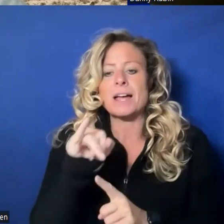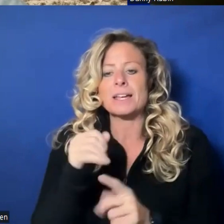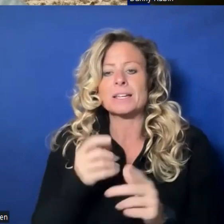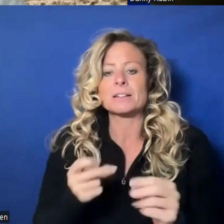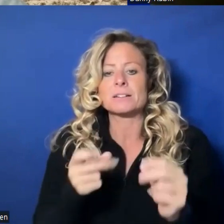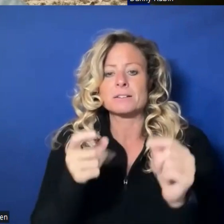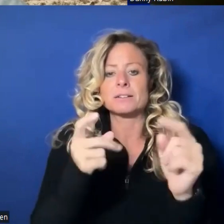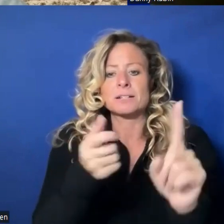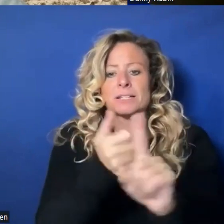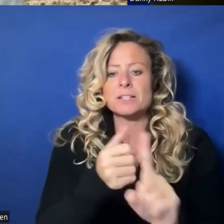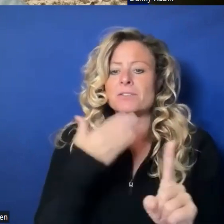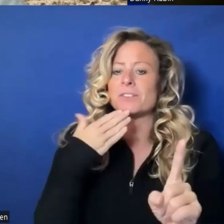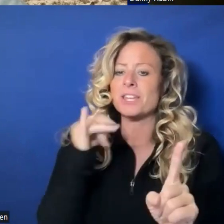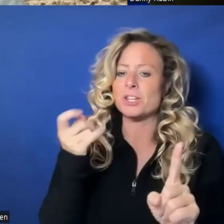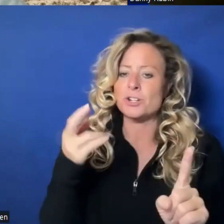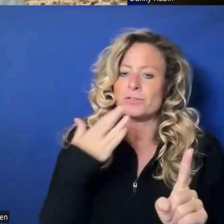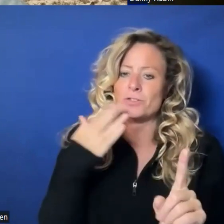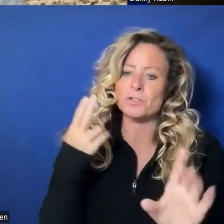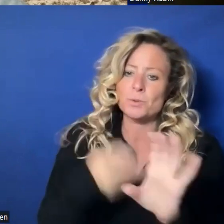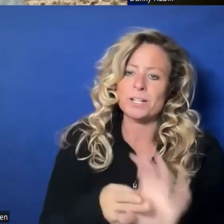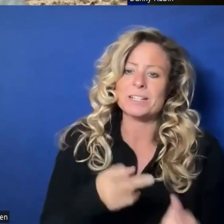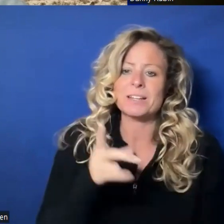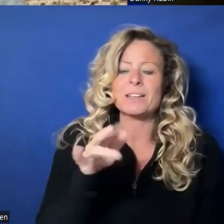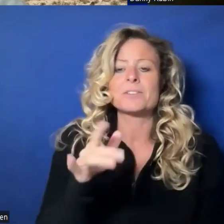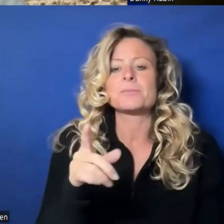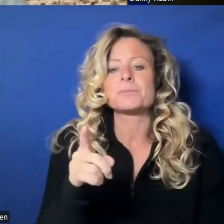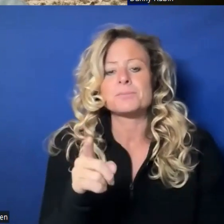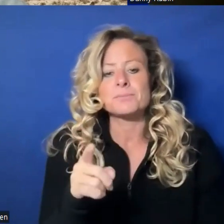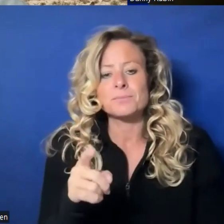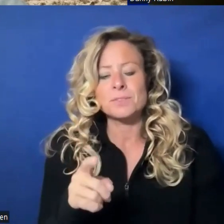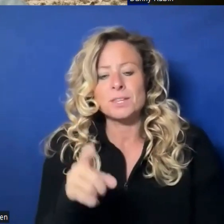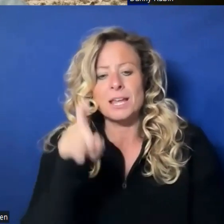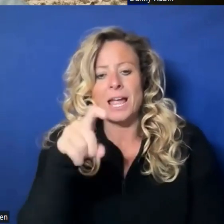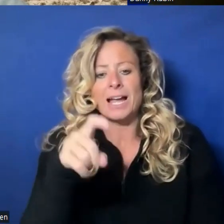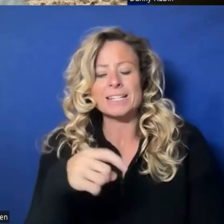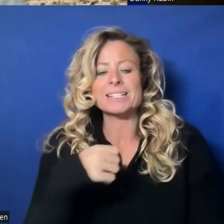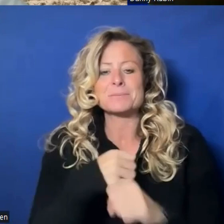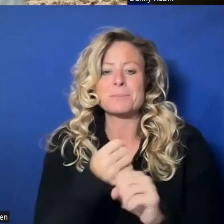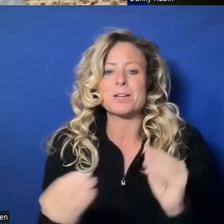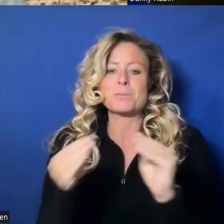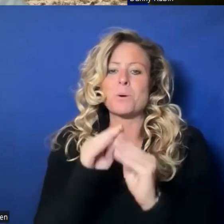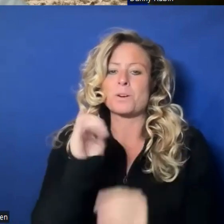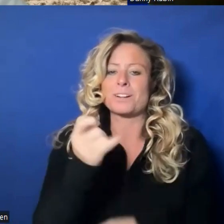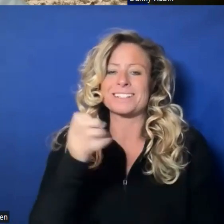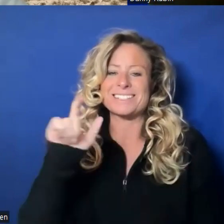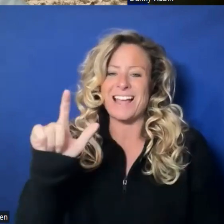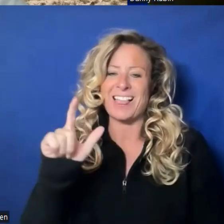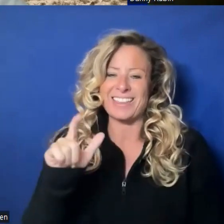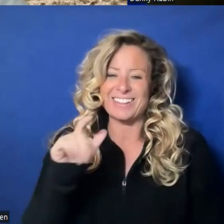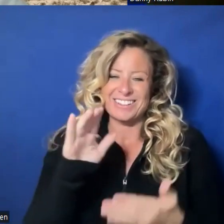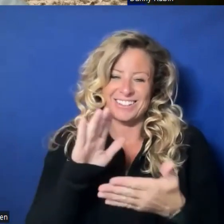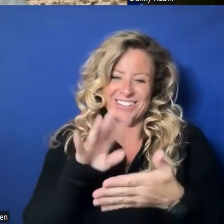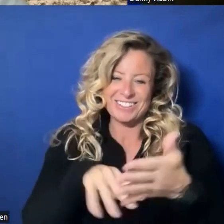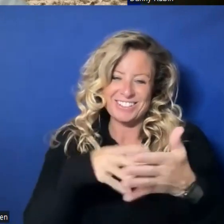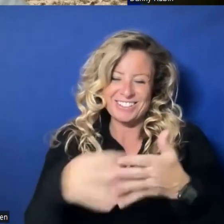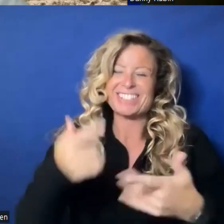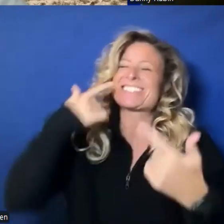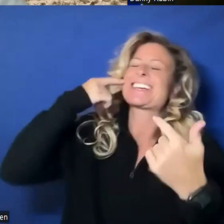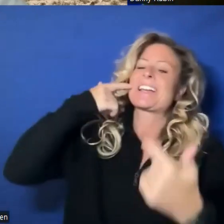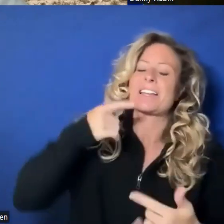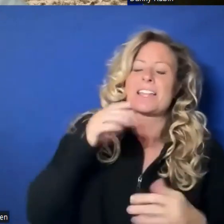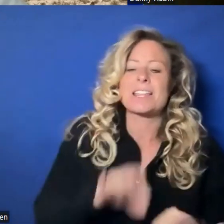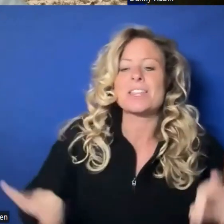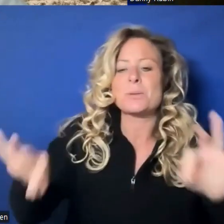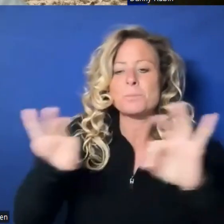there, Jennifer. Thanks for being here. Let's see. I need to make more Excel sheets. Yes. The importance of